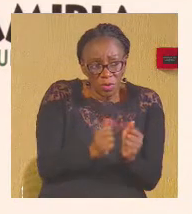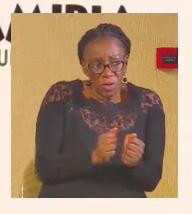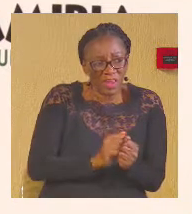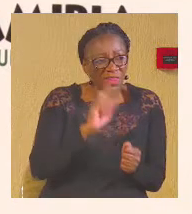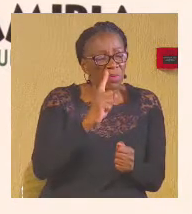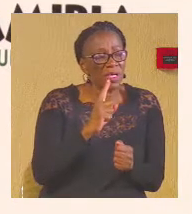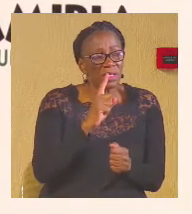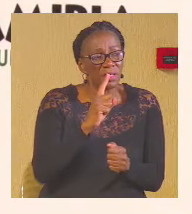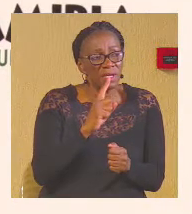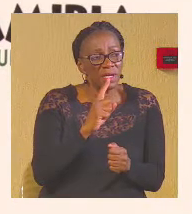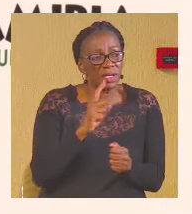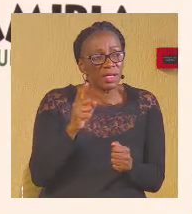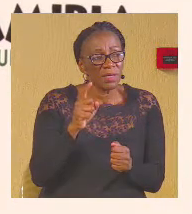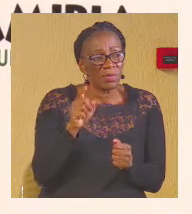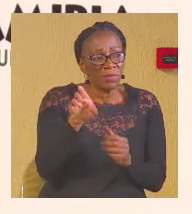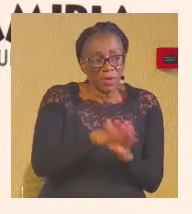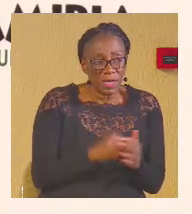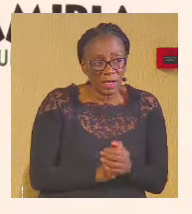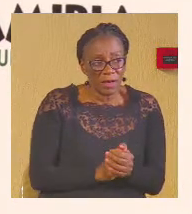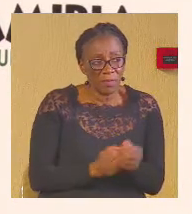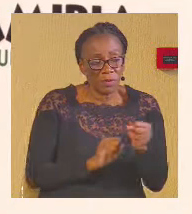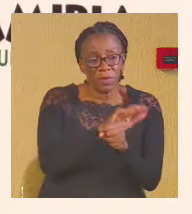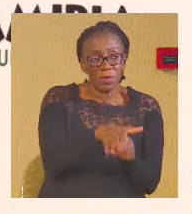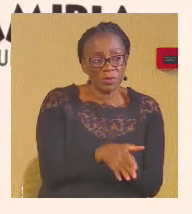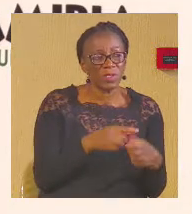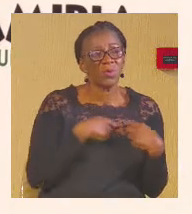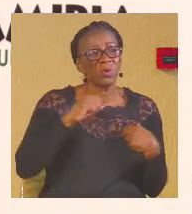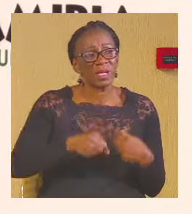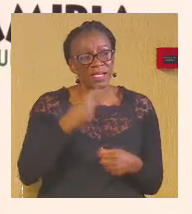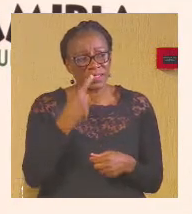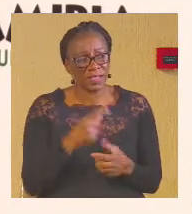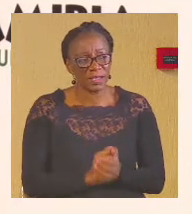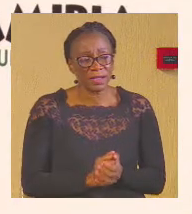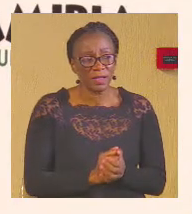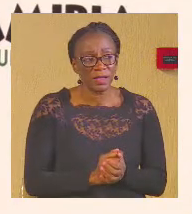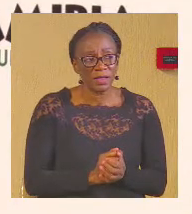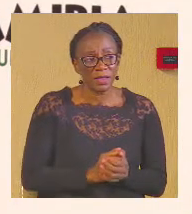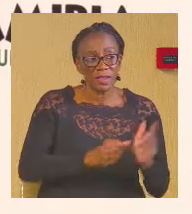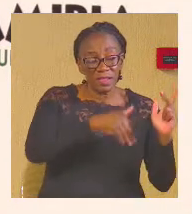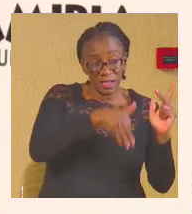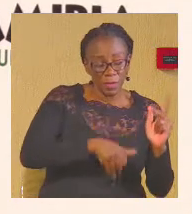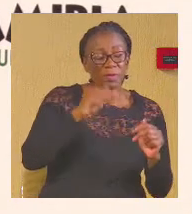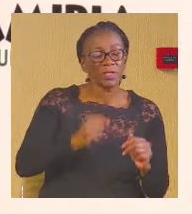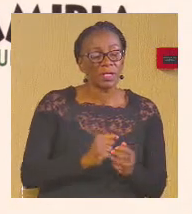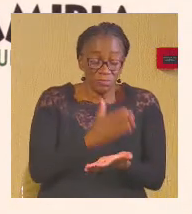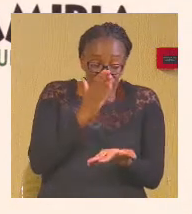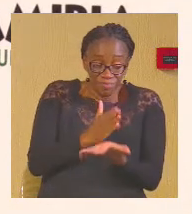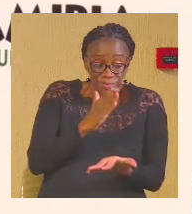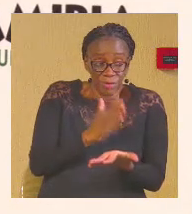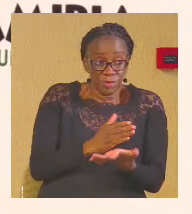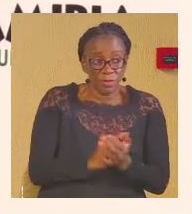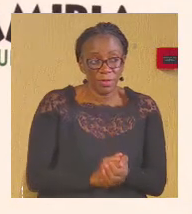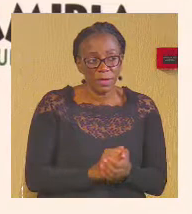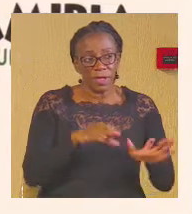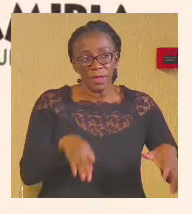we can comfortably say that the nation must rest assured that the facilities that we have